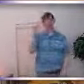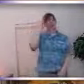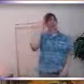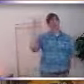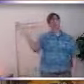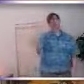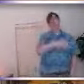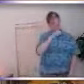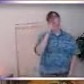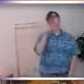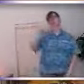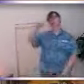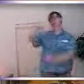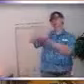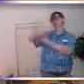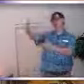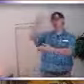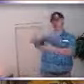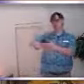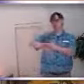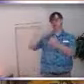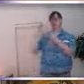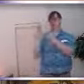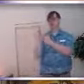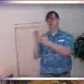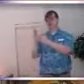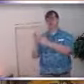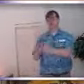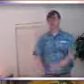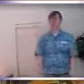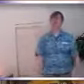it. Love no matter what.